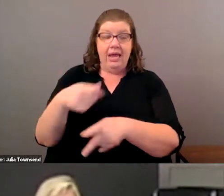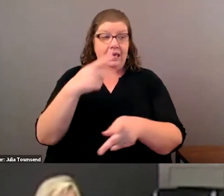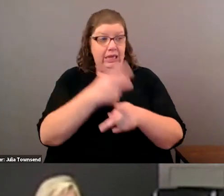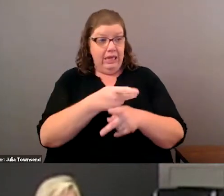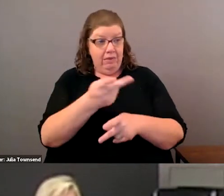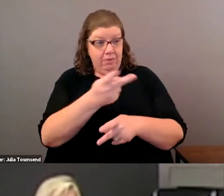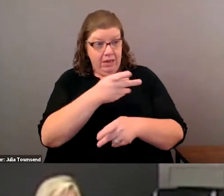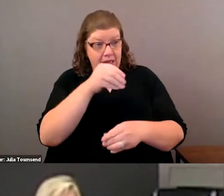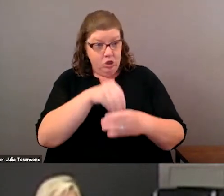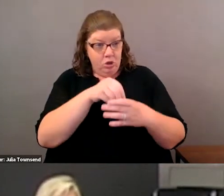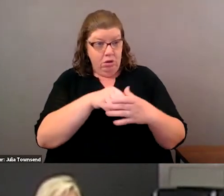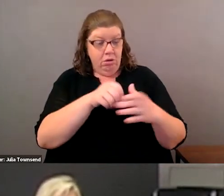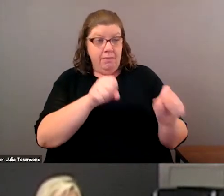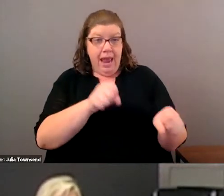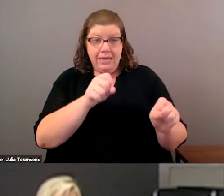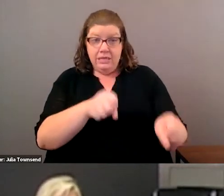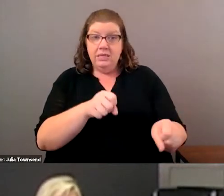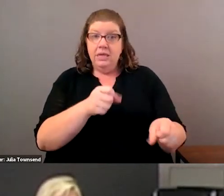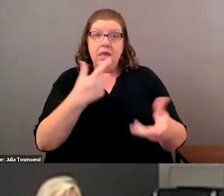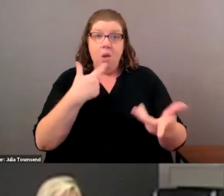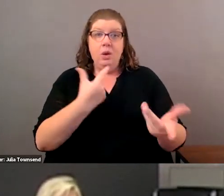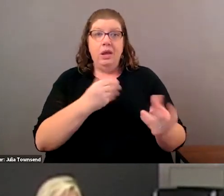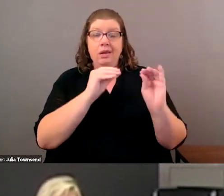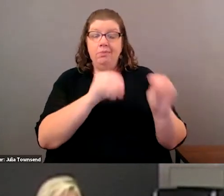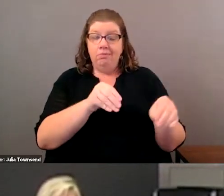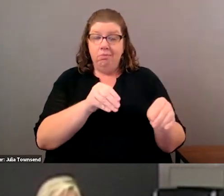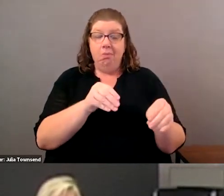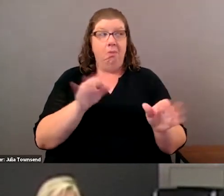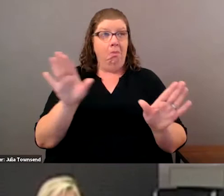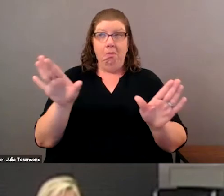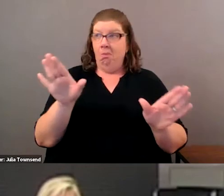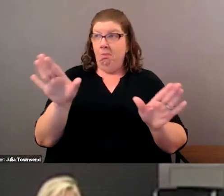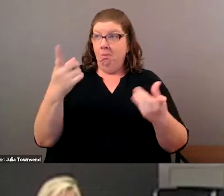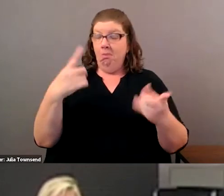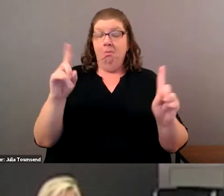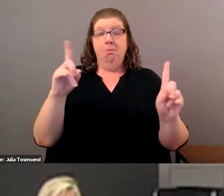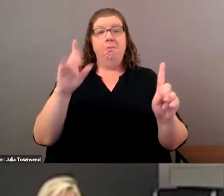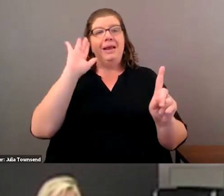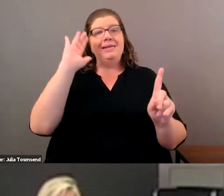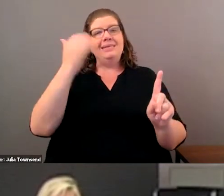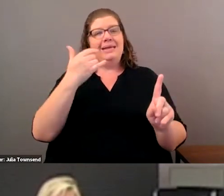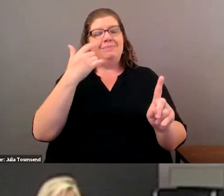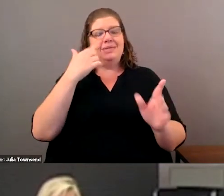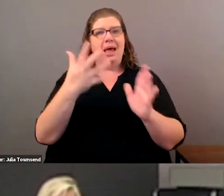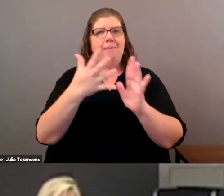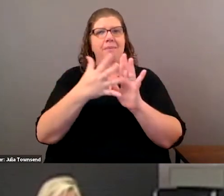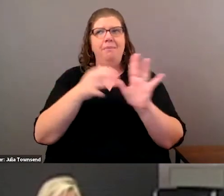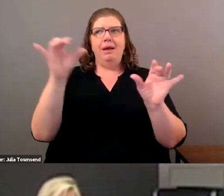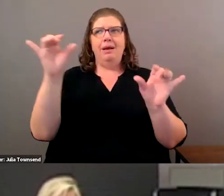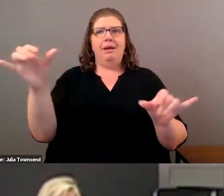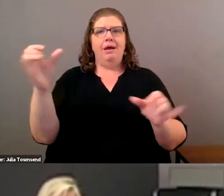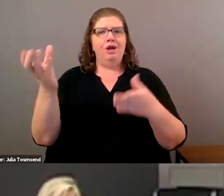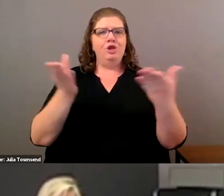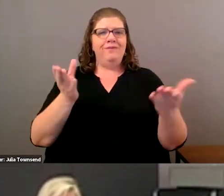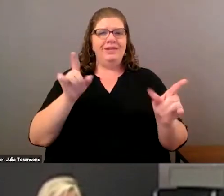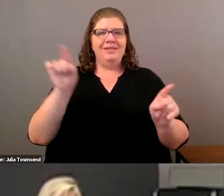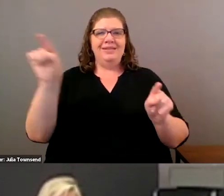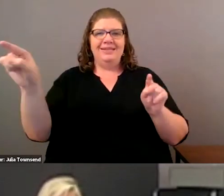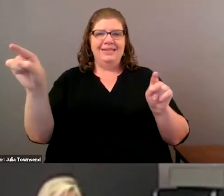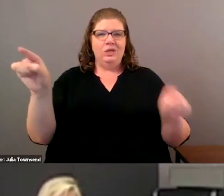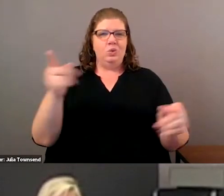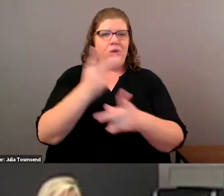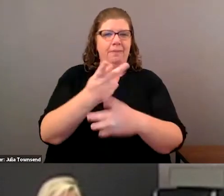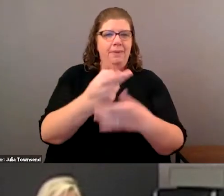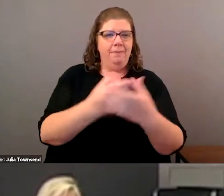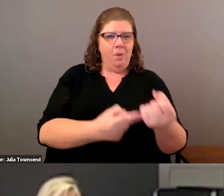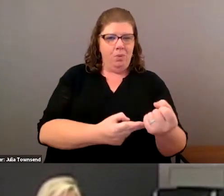the capacity that we have built? Because it seems to me that there might be some duplication of services. Yeah,